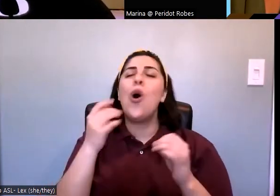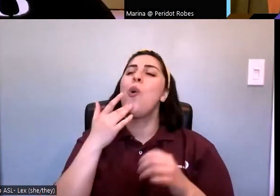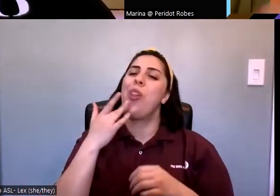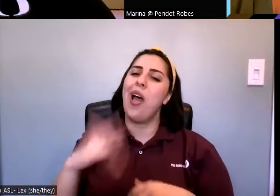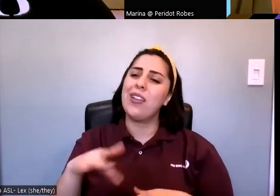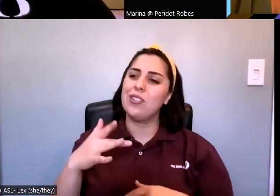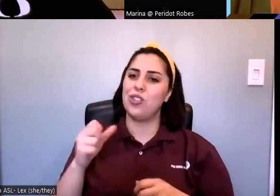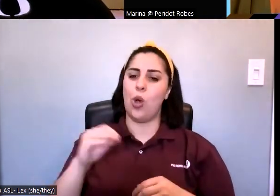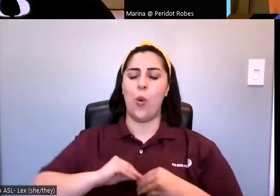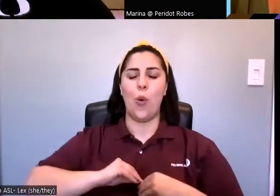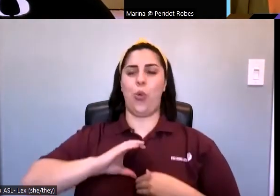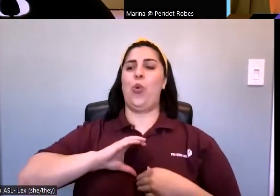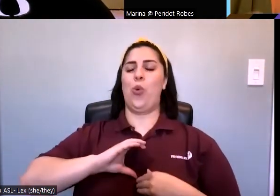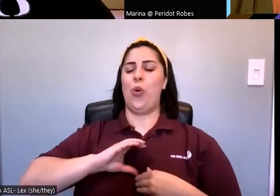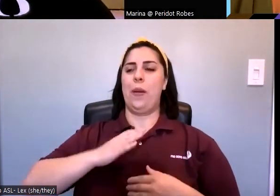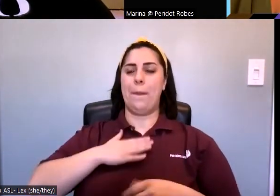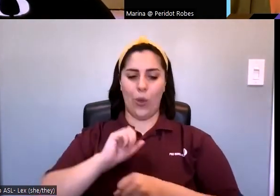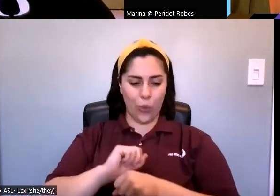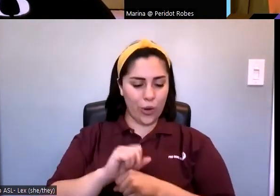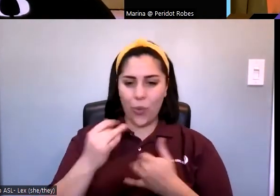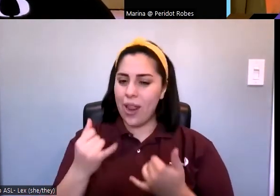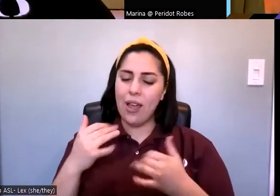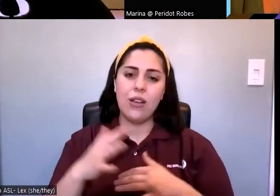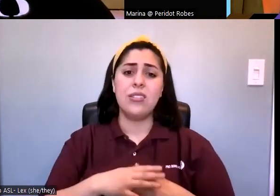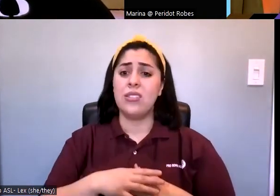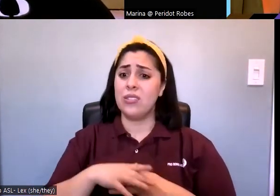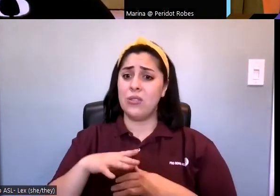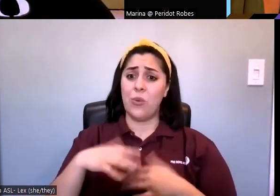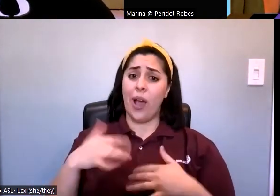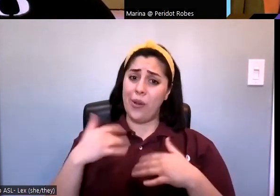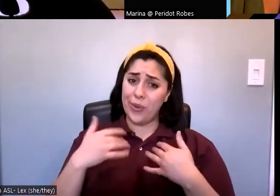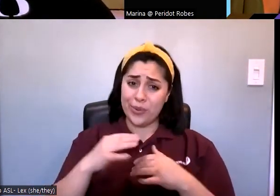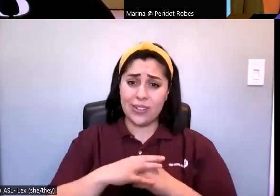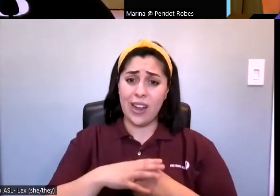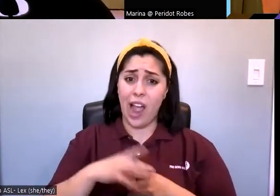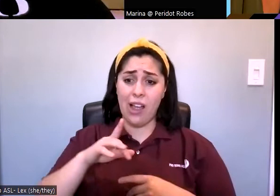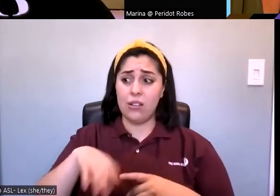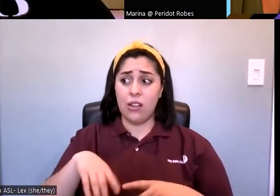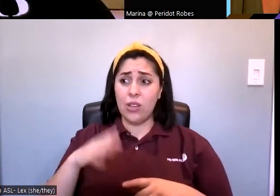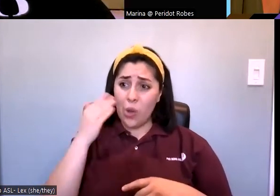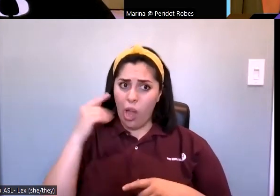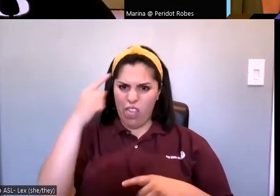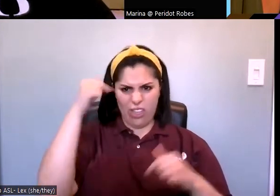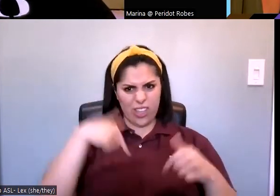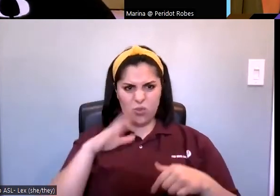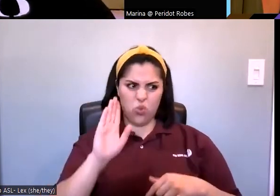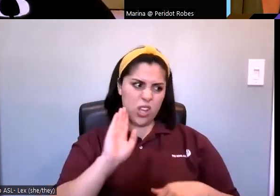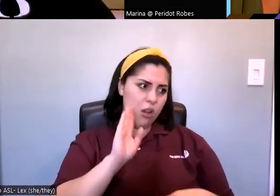so fulfilled in what I'm doing. And that was really unexpected to me. I really thought this would be like a part-time